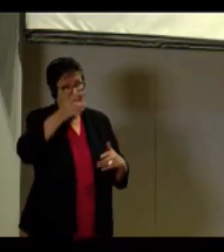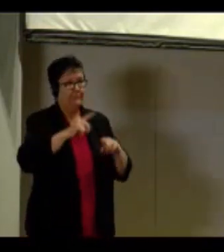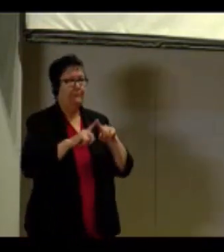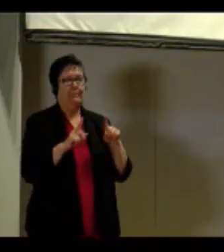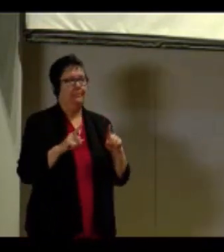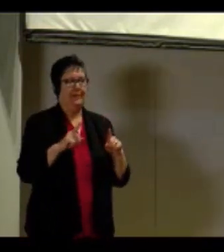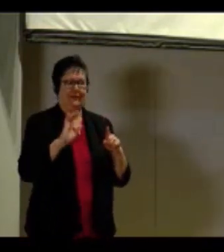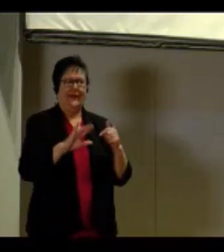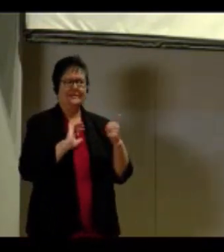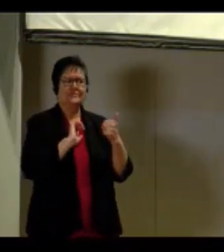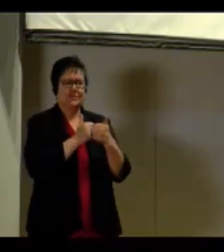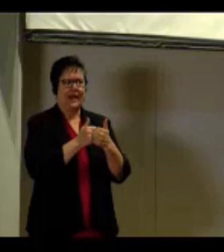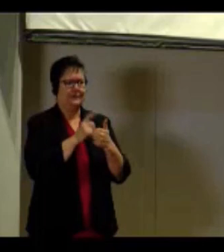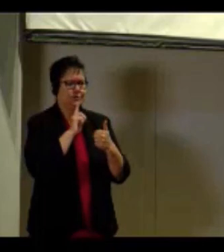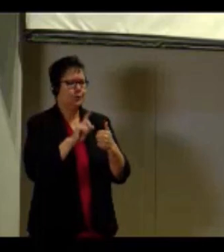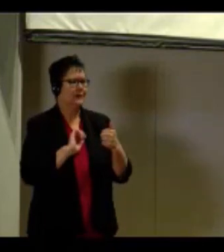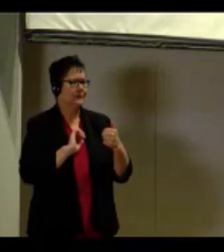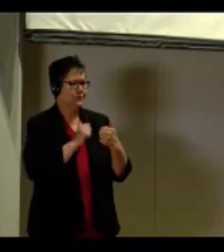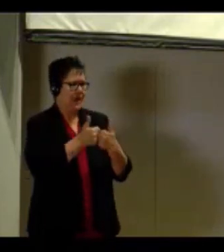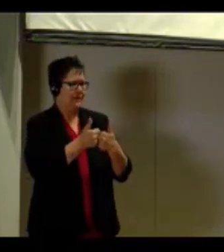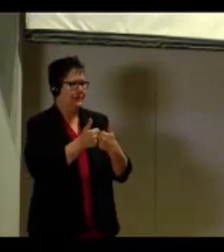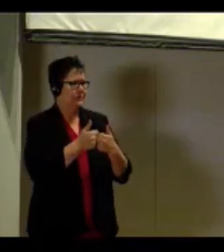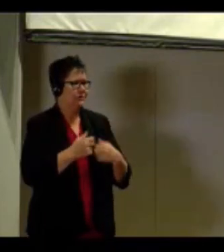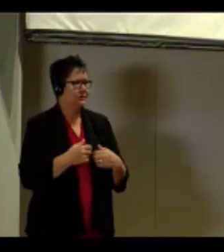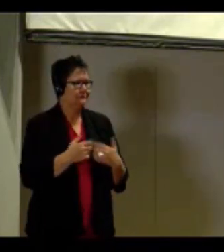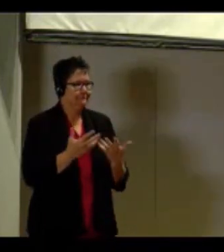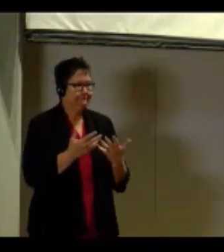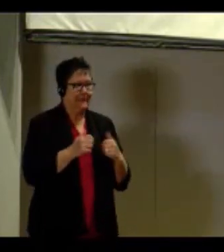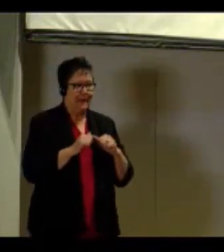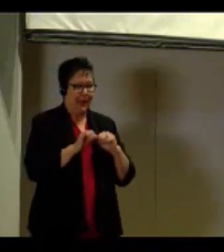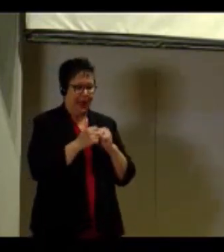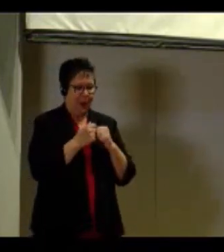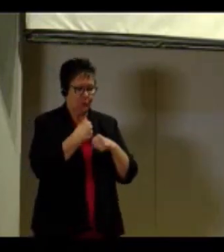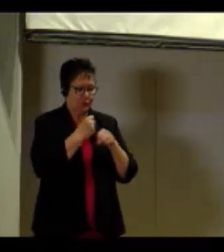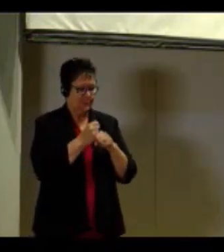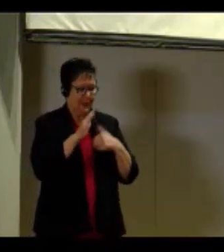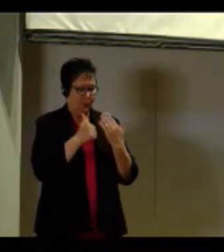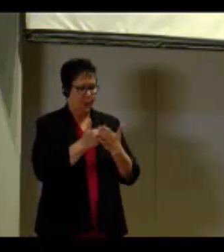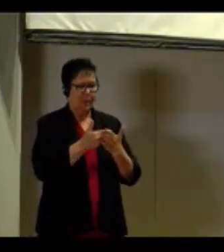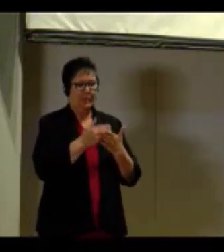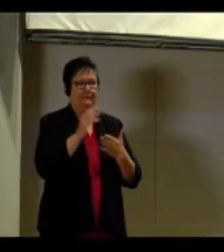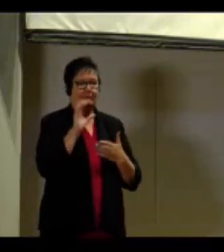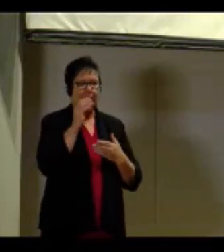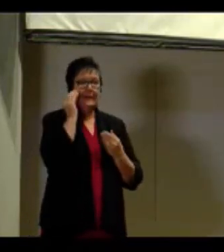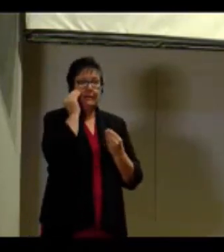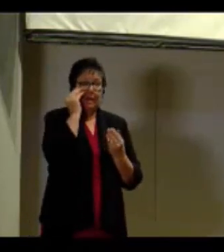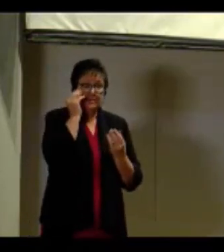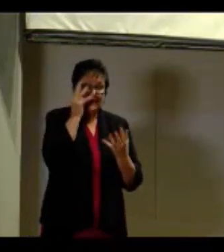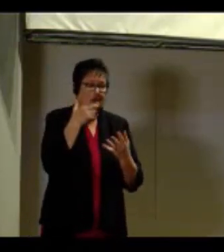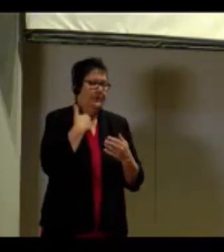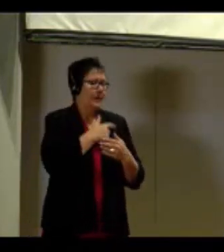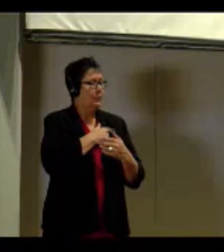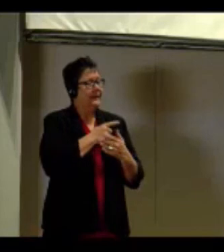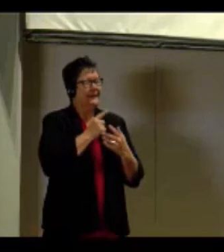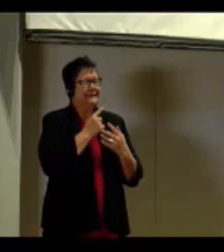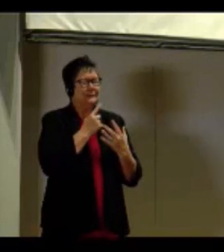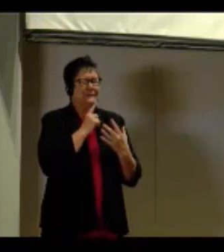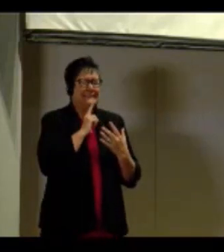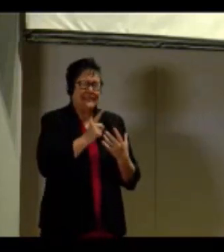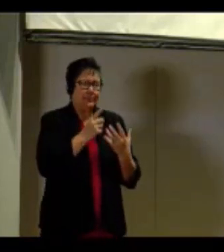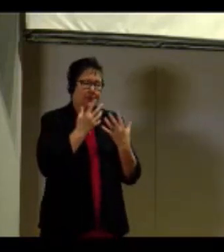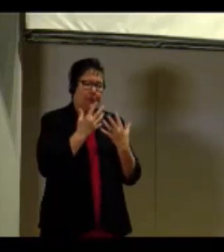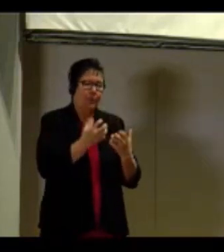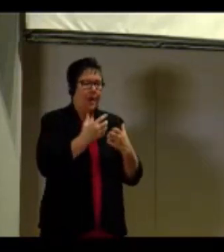that's a challenge, a real challenge of being able to make all this content that we so desperately want to make available